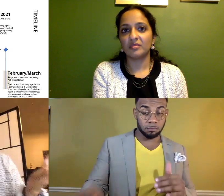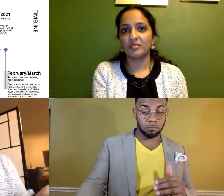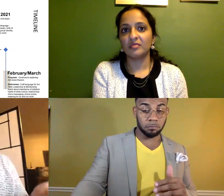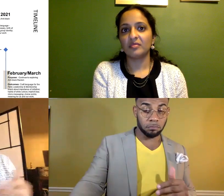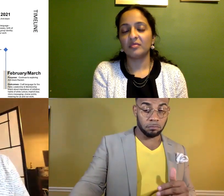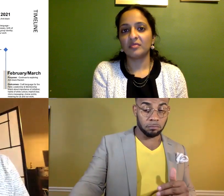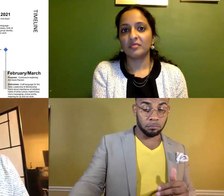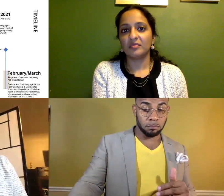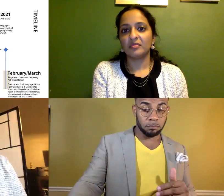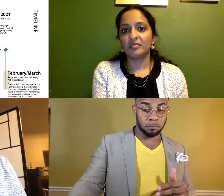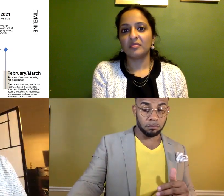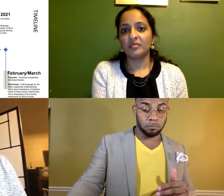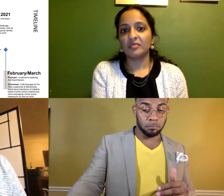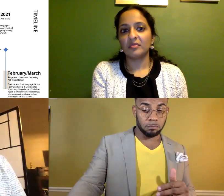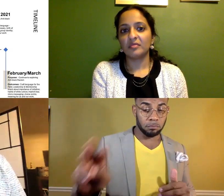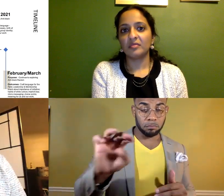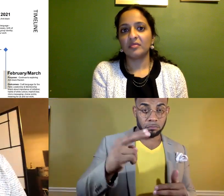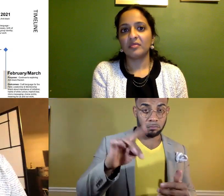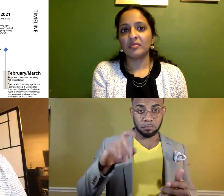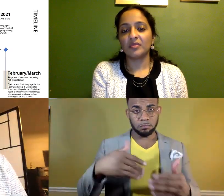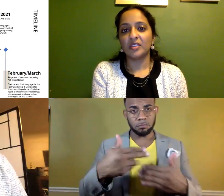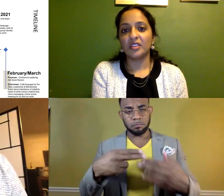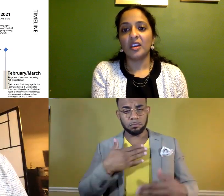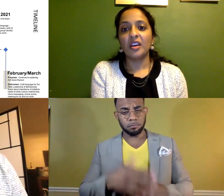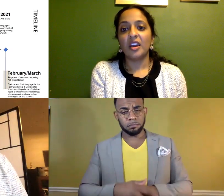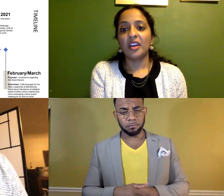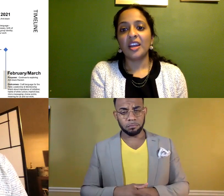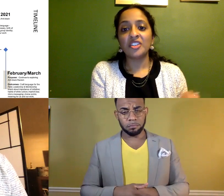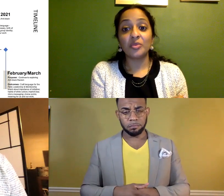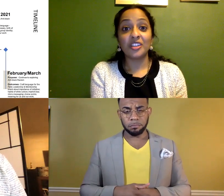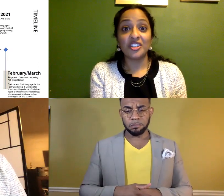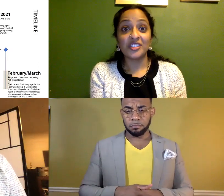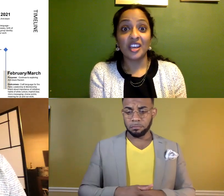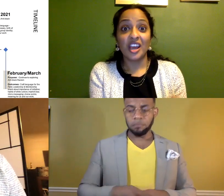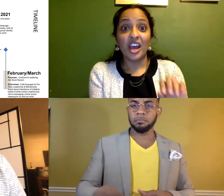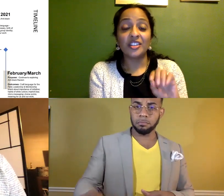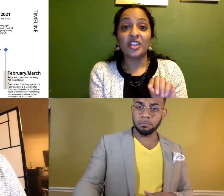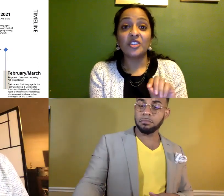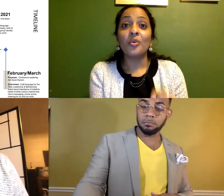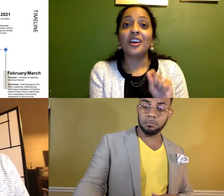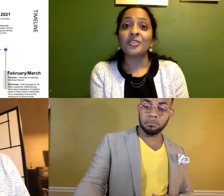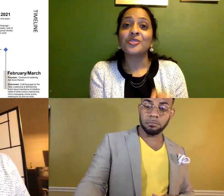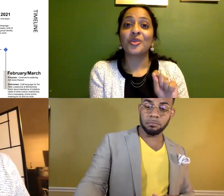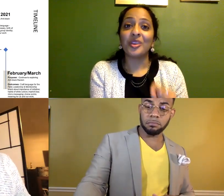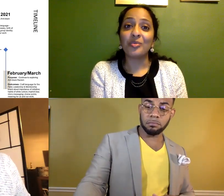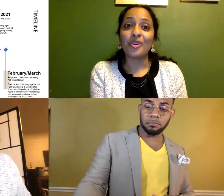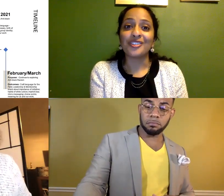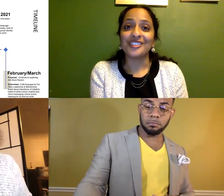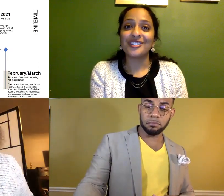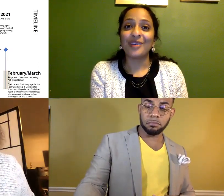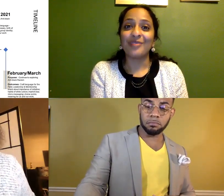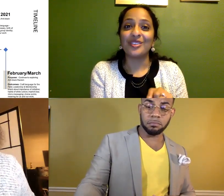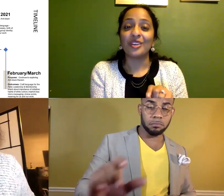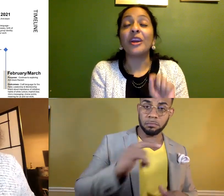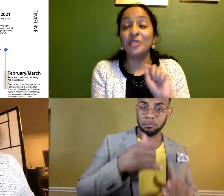March, April, let's go to the next slide. Actually want to just, I Mhm. don't want to underscore the